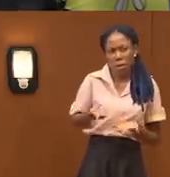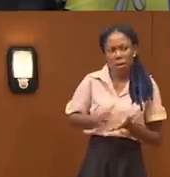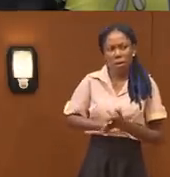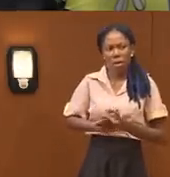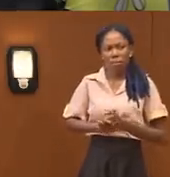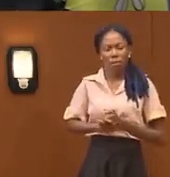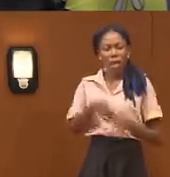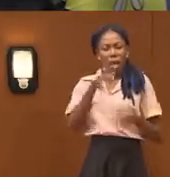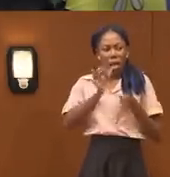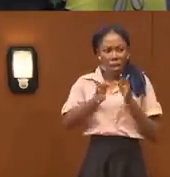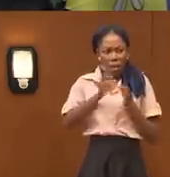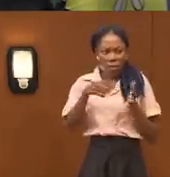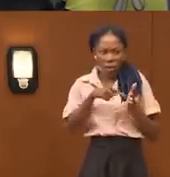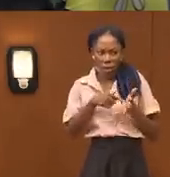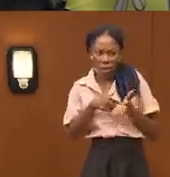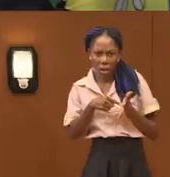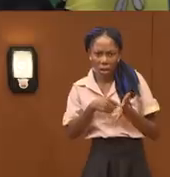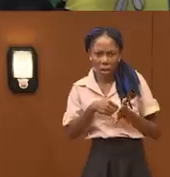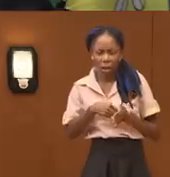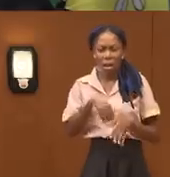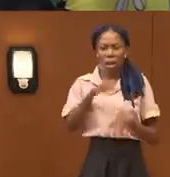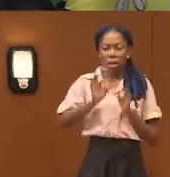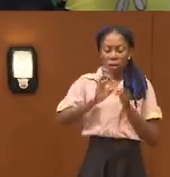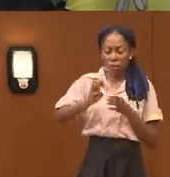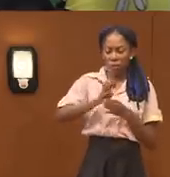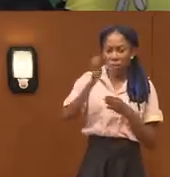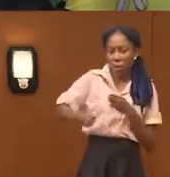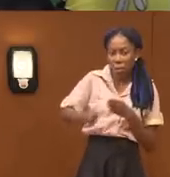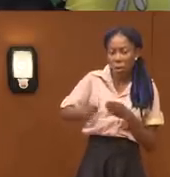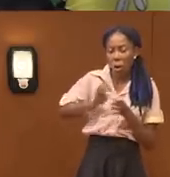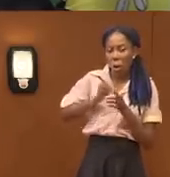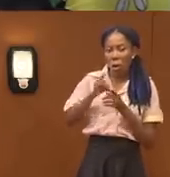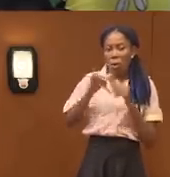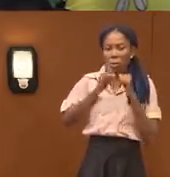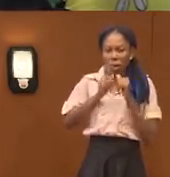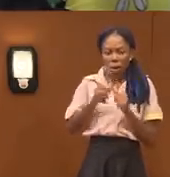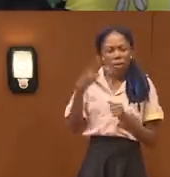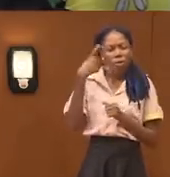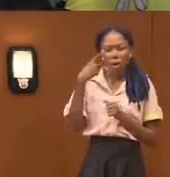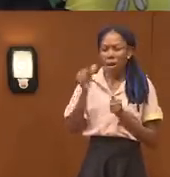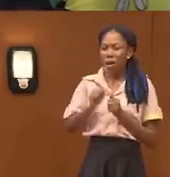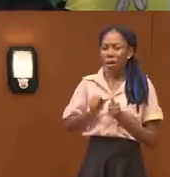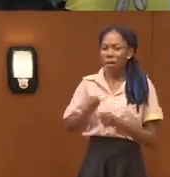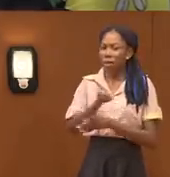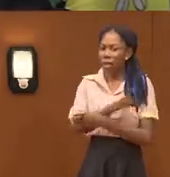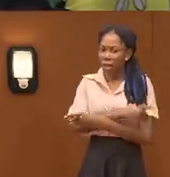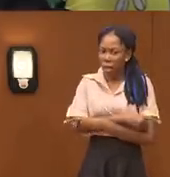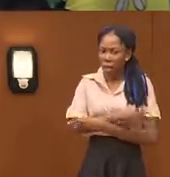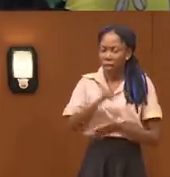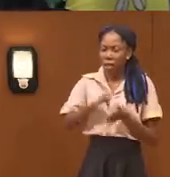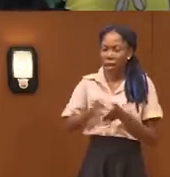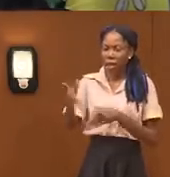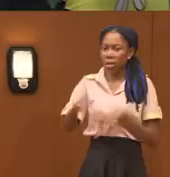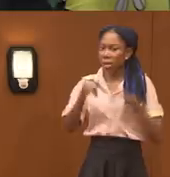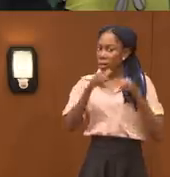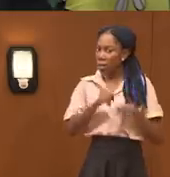Even when the rent has expired, if he's still living there, for every day that he occupies